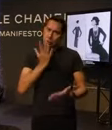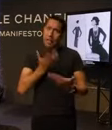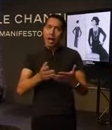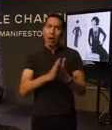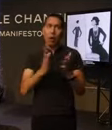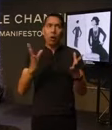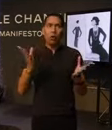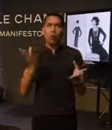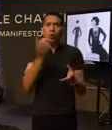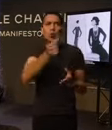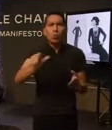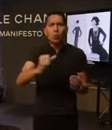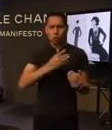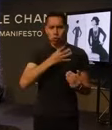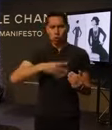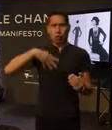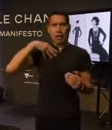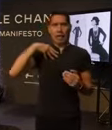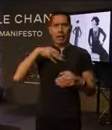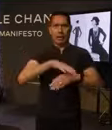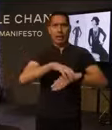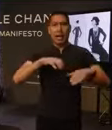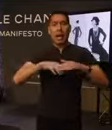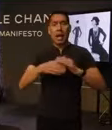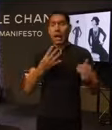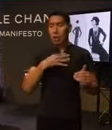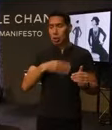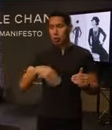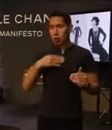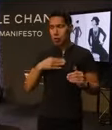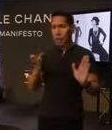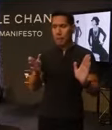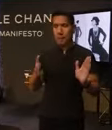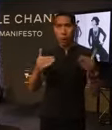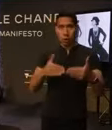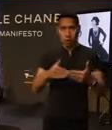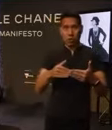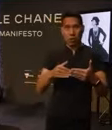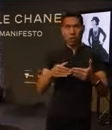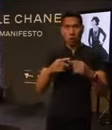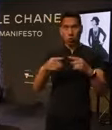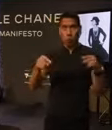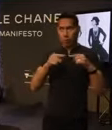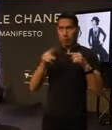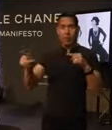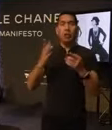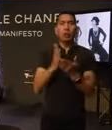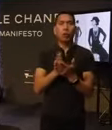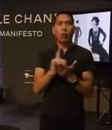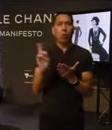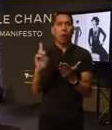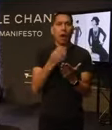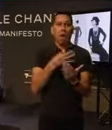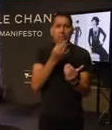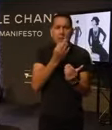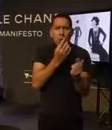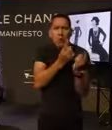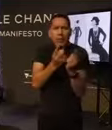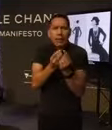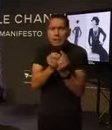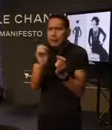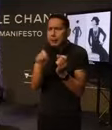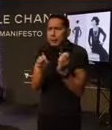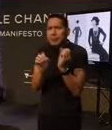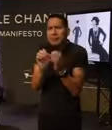jewellery, and the jewellery box room that you have here is so beautiful. And there's very few pieces in it that are expensive pieces